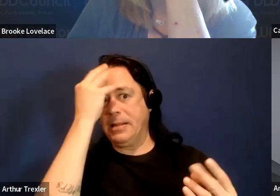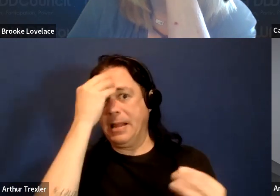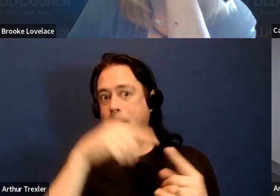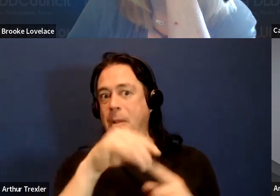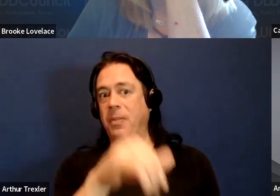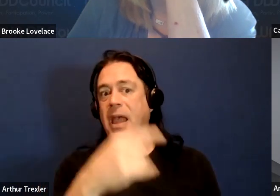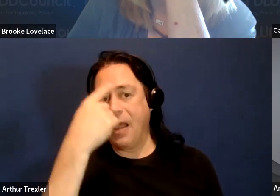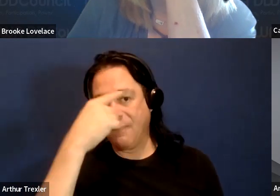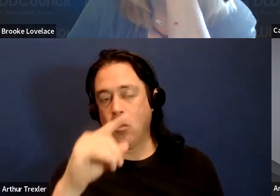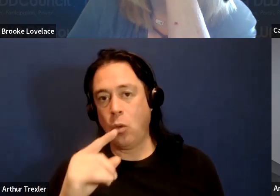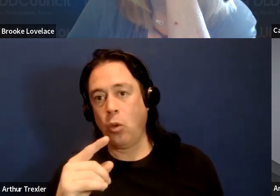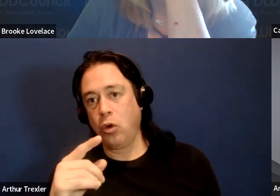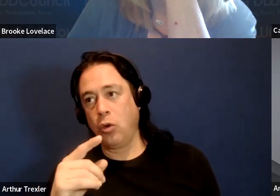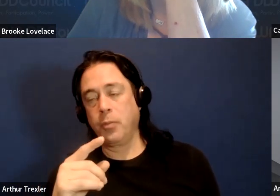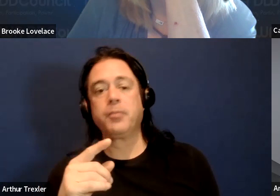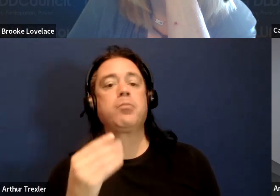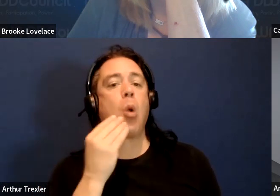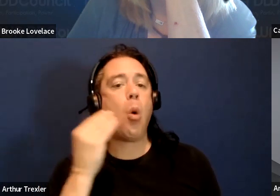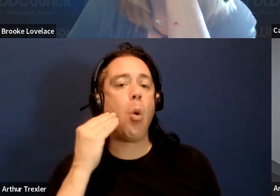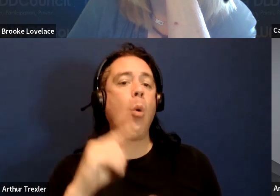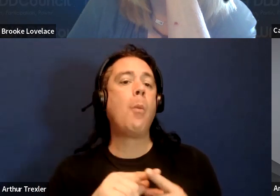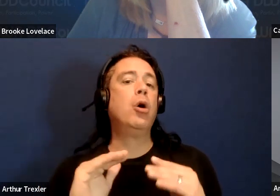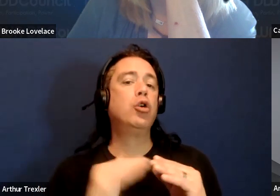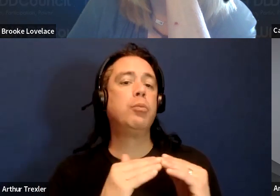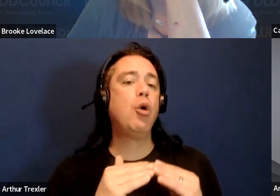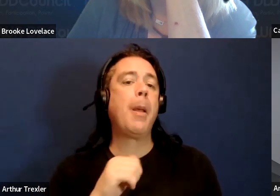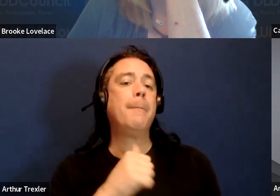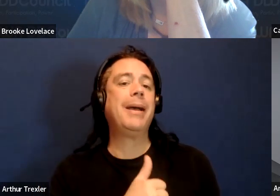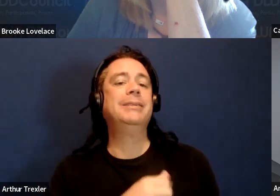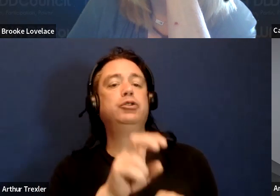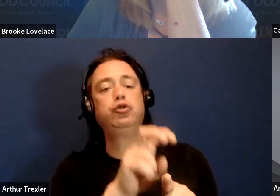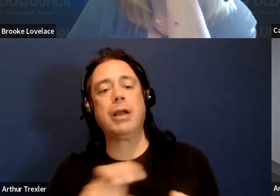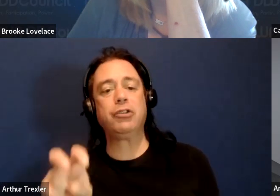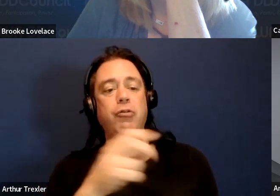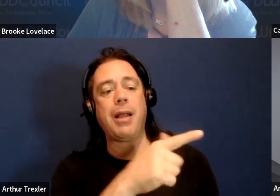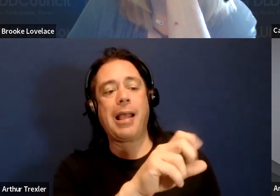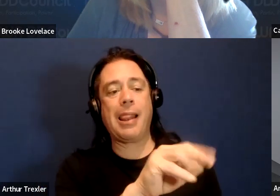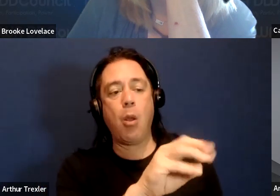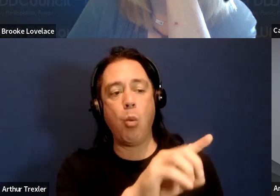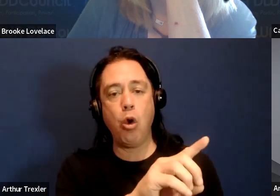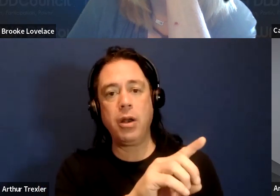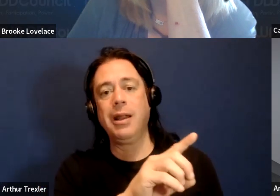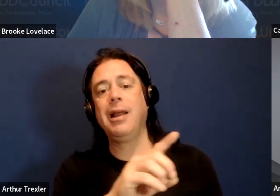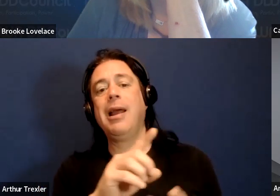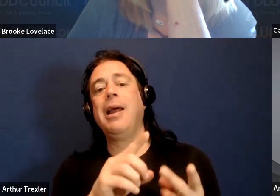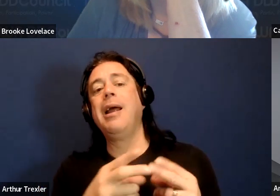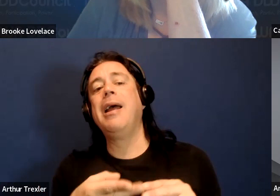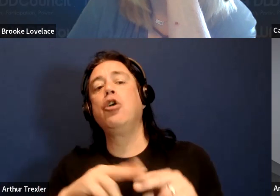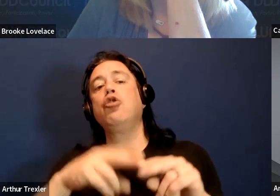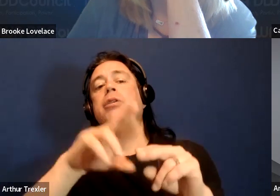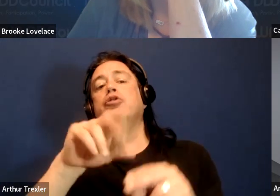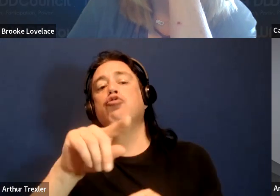for the home and community-based transition from Glenwood and increasing rates